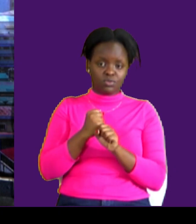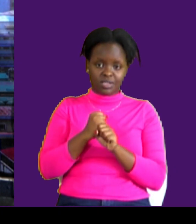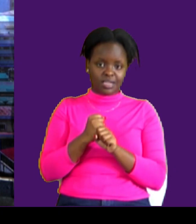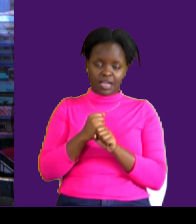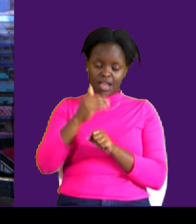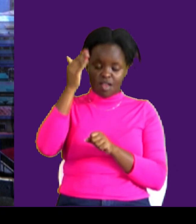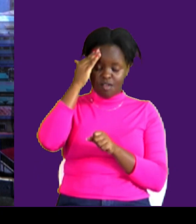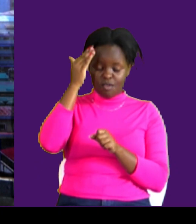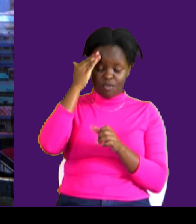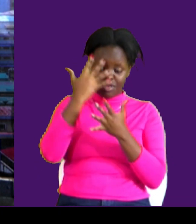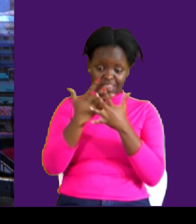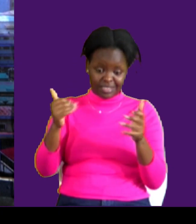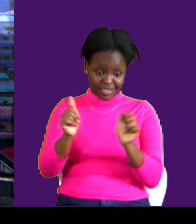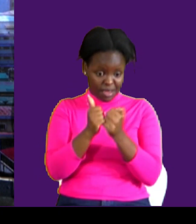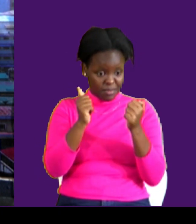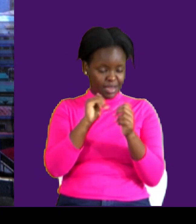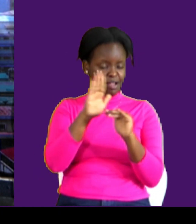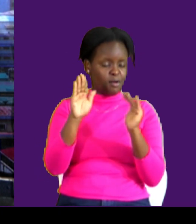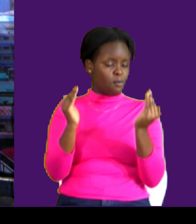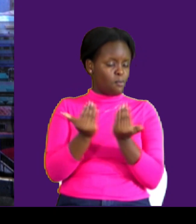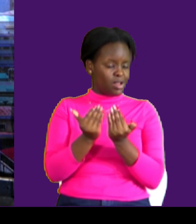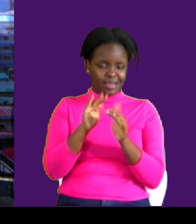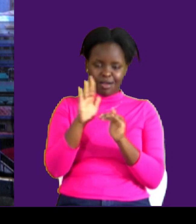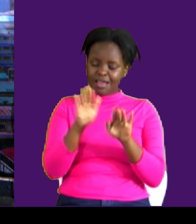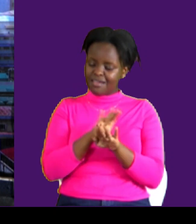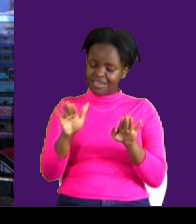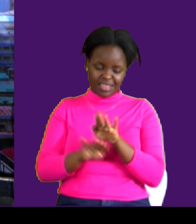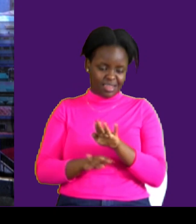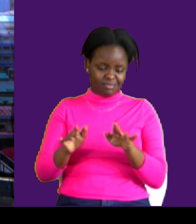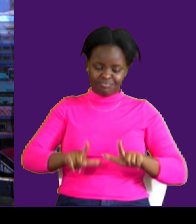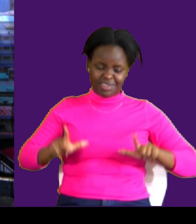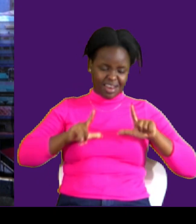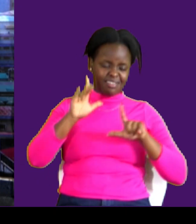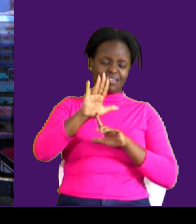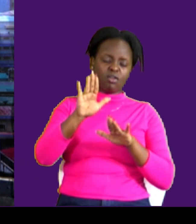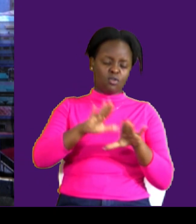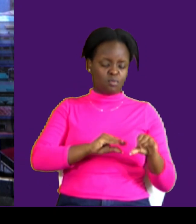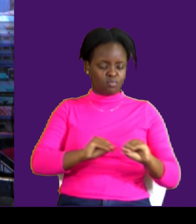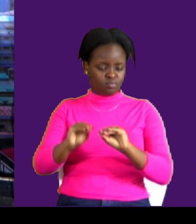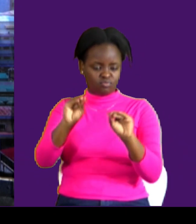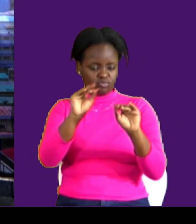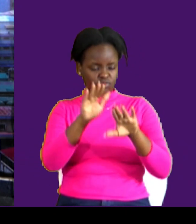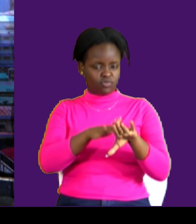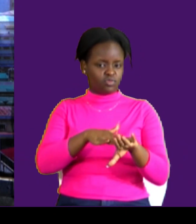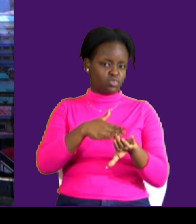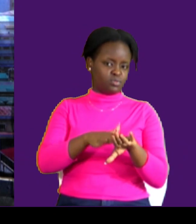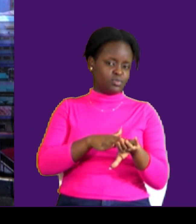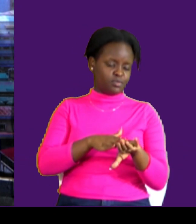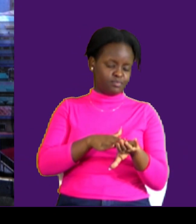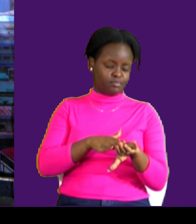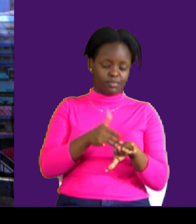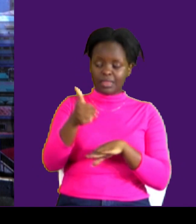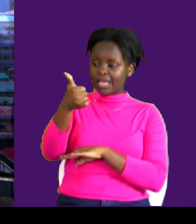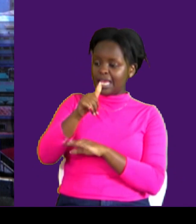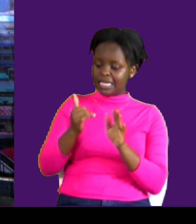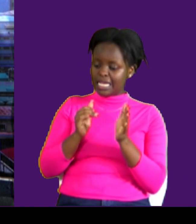date and to make sure that everything in your life moves so smoothly. Any message to a video producer or a